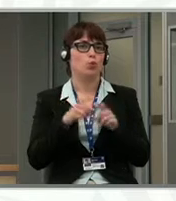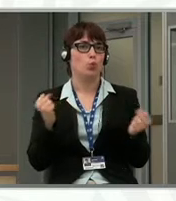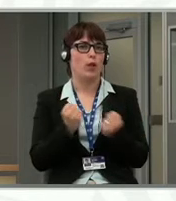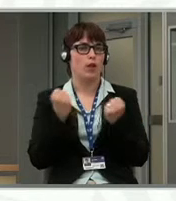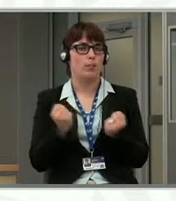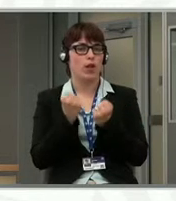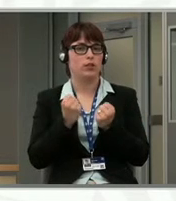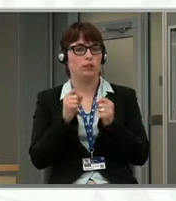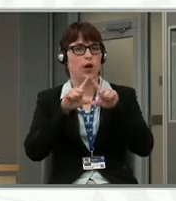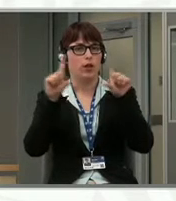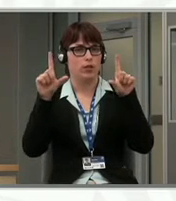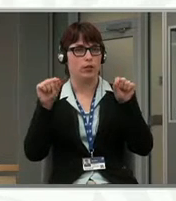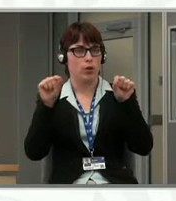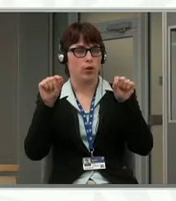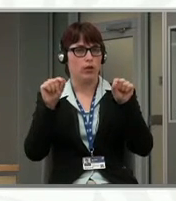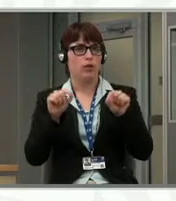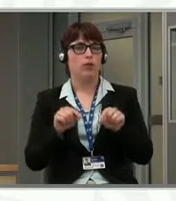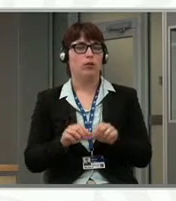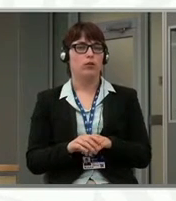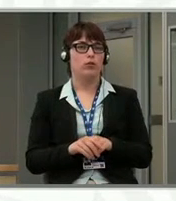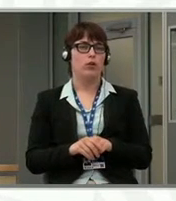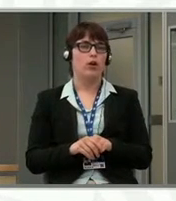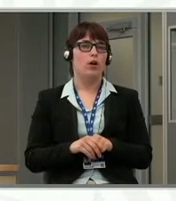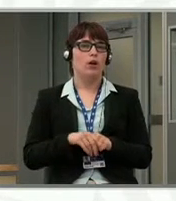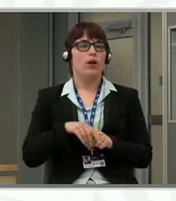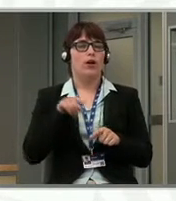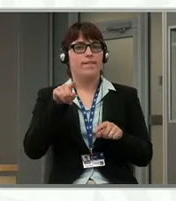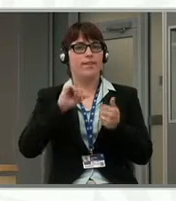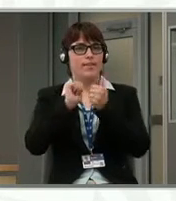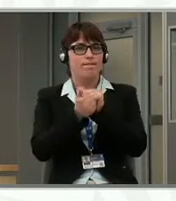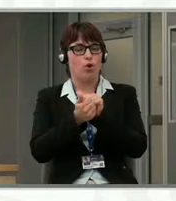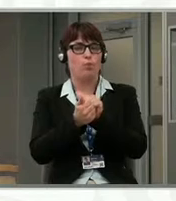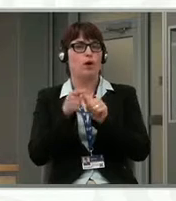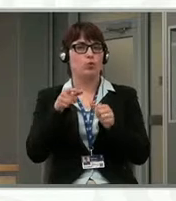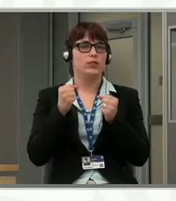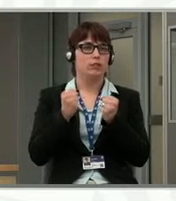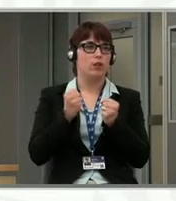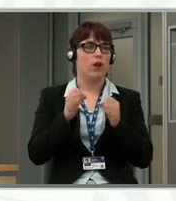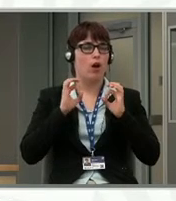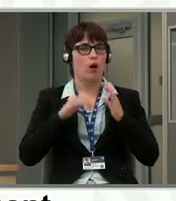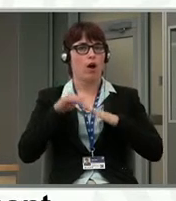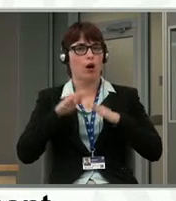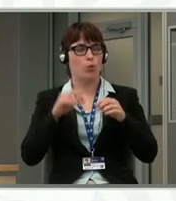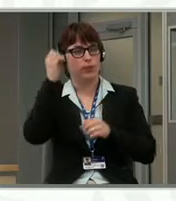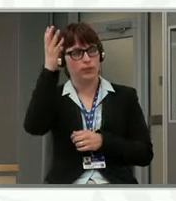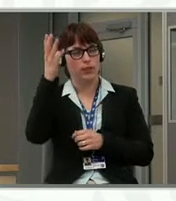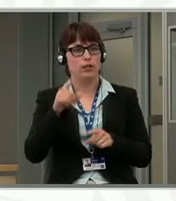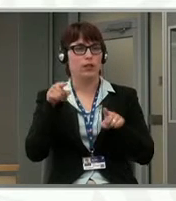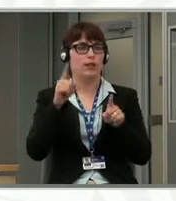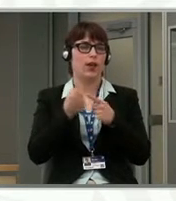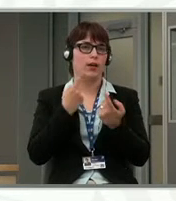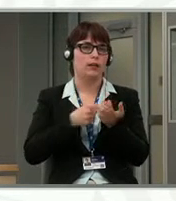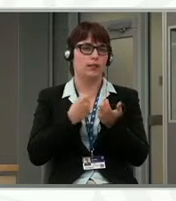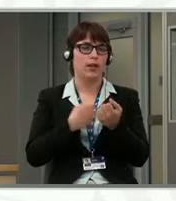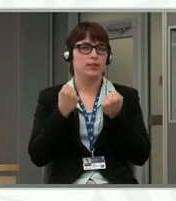our education systems and the capacity of employment agencies. We have to reform and